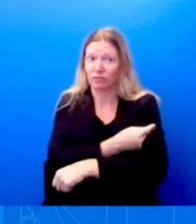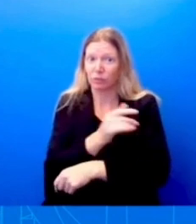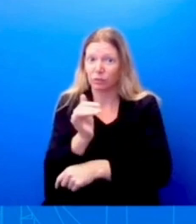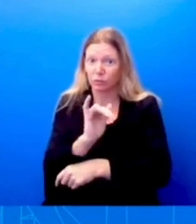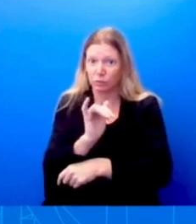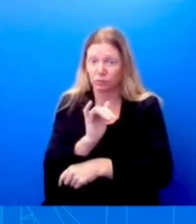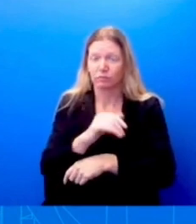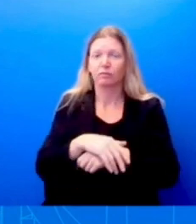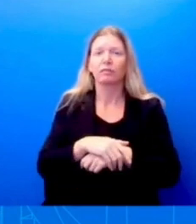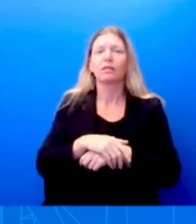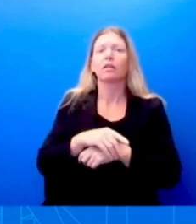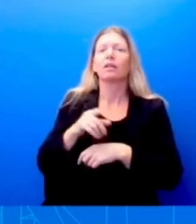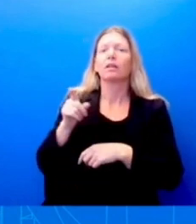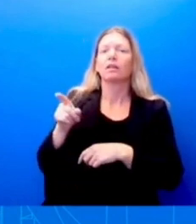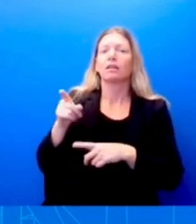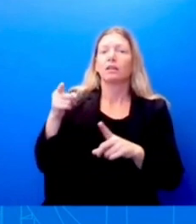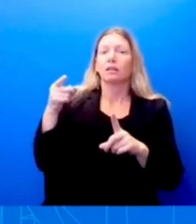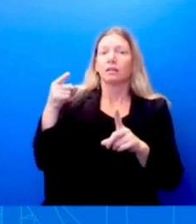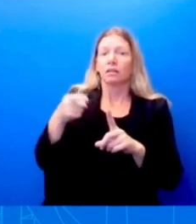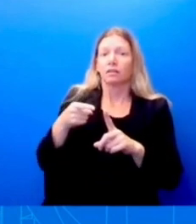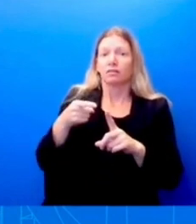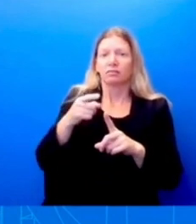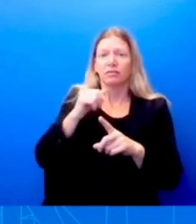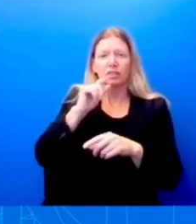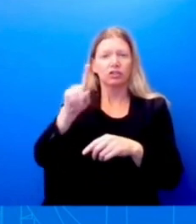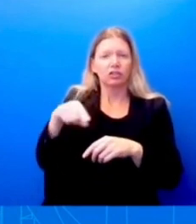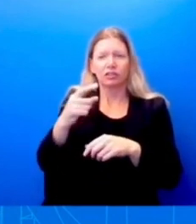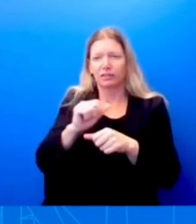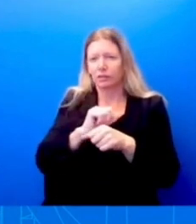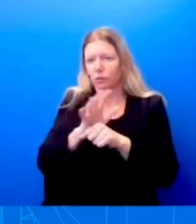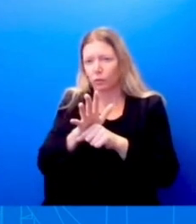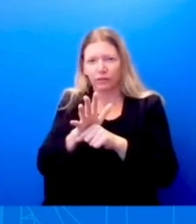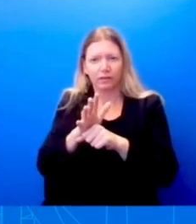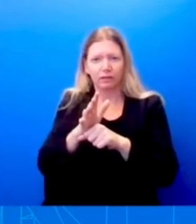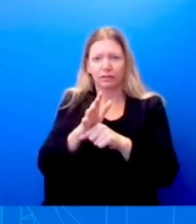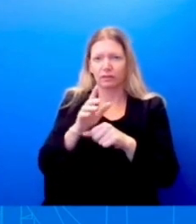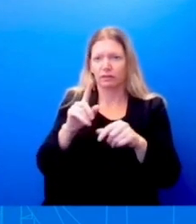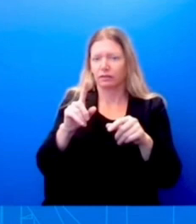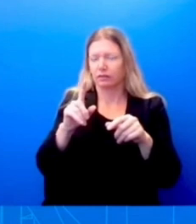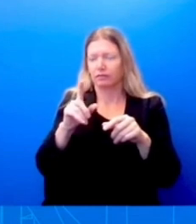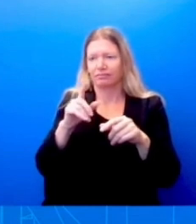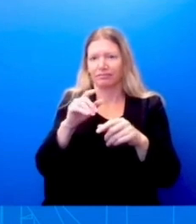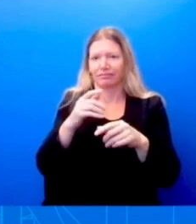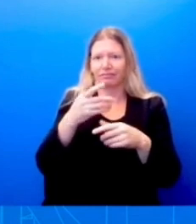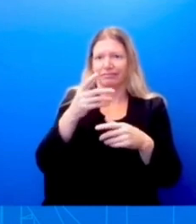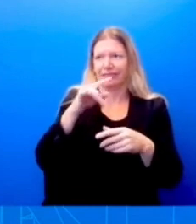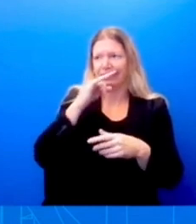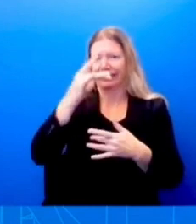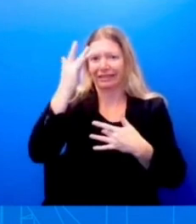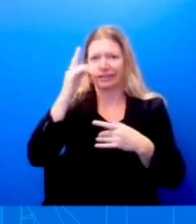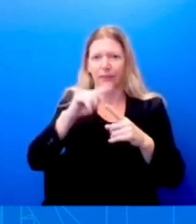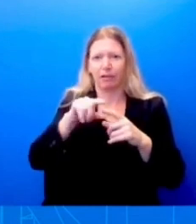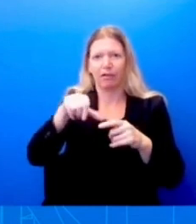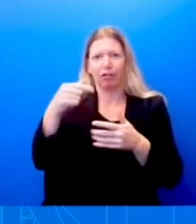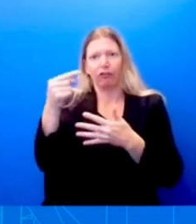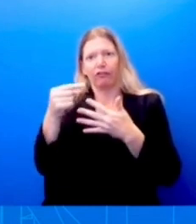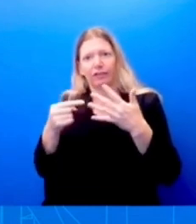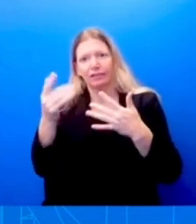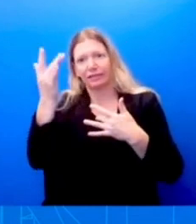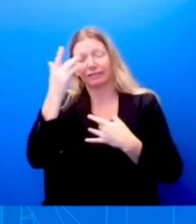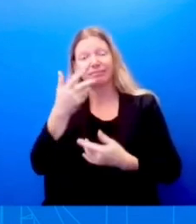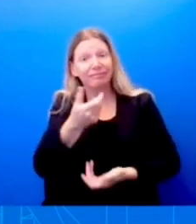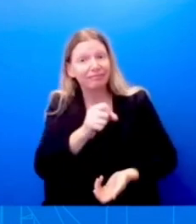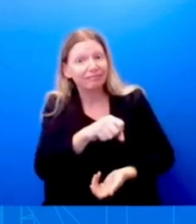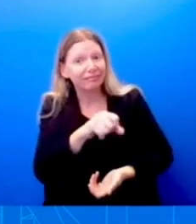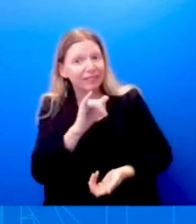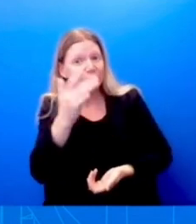COVID. As you've mentioned, there are a lot of things that can make kids, you know, sleep this time of year. mean, that's why I mentioned the RSV. That's why I mentioned the flu, right? That all of those things are